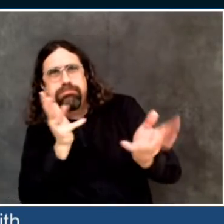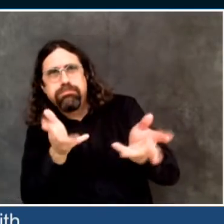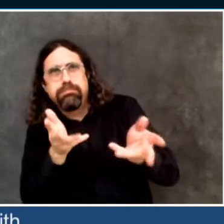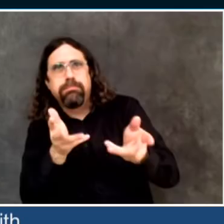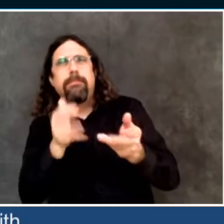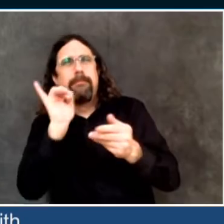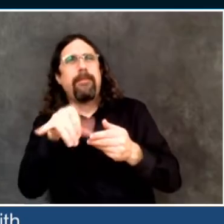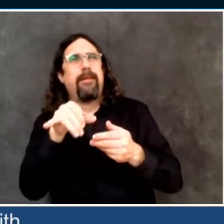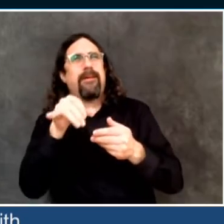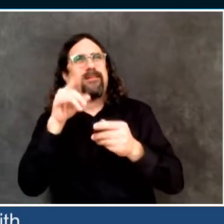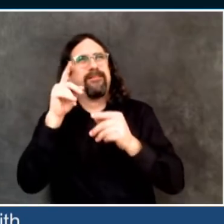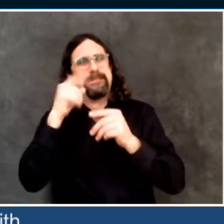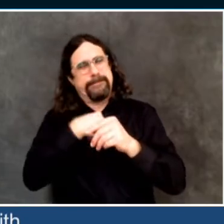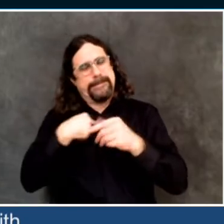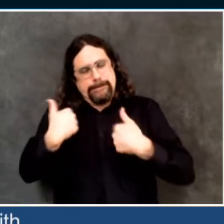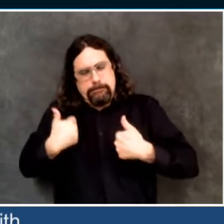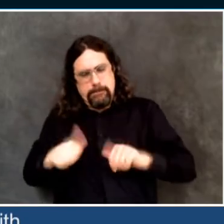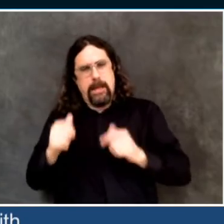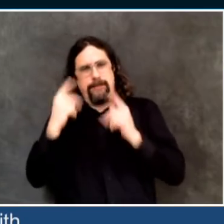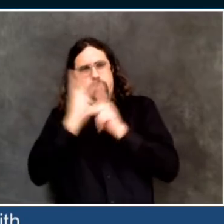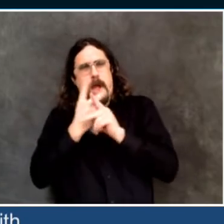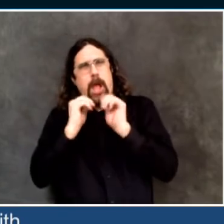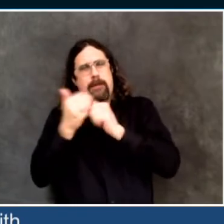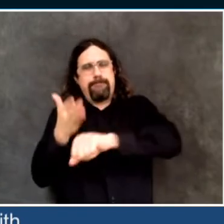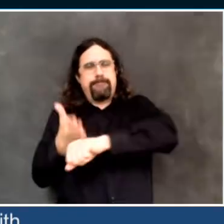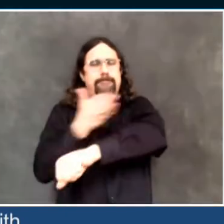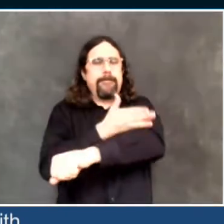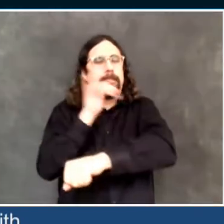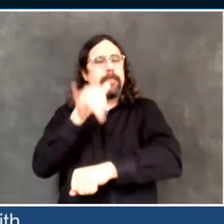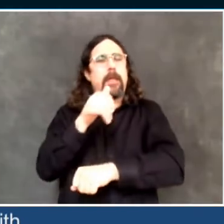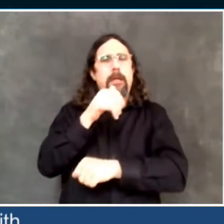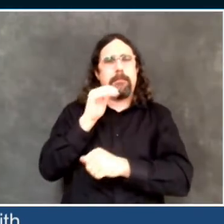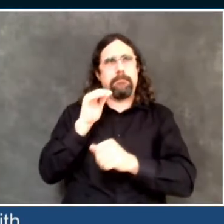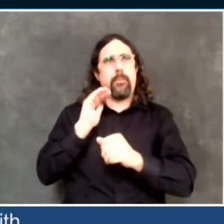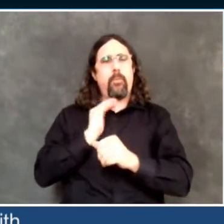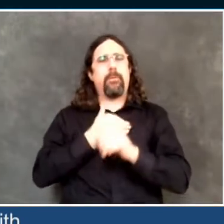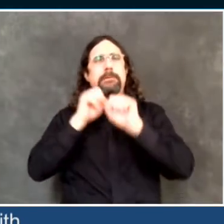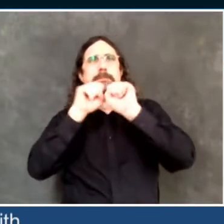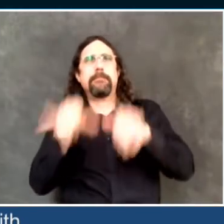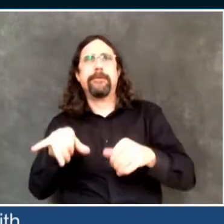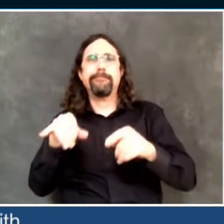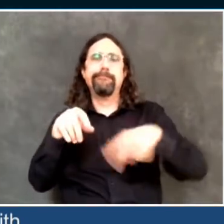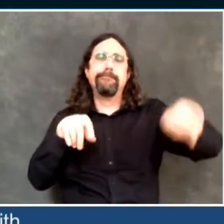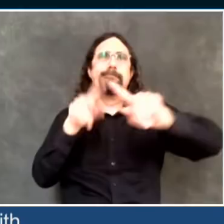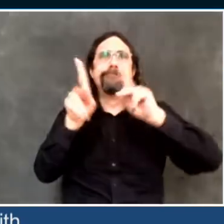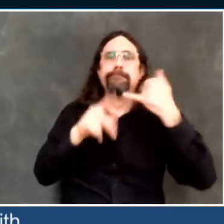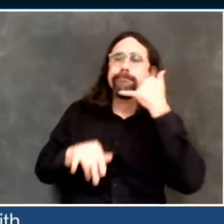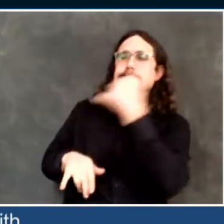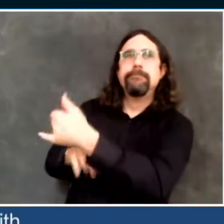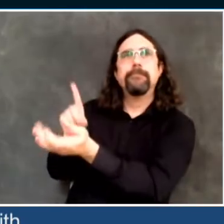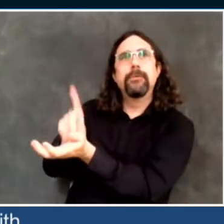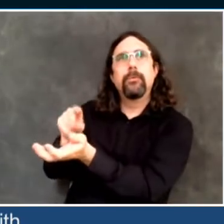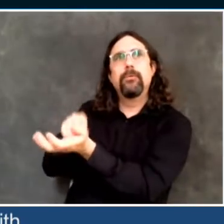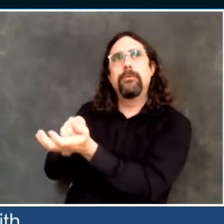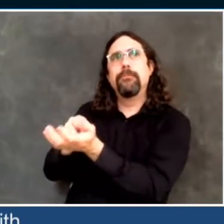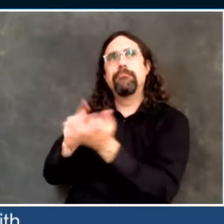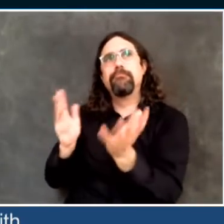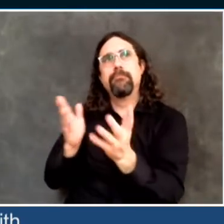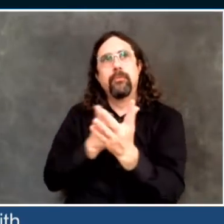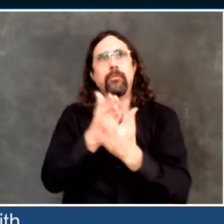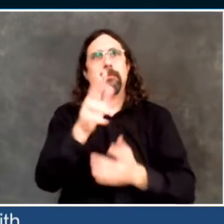whom don't have a doctor that's their everyday doctor, to get someone on the phone right